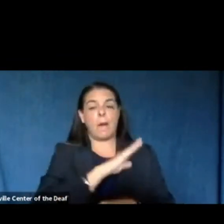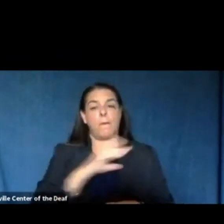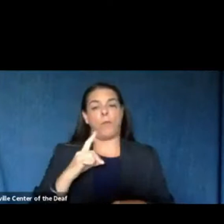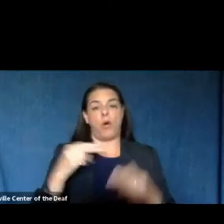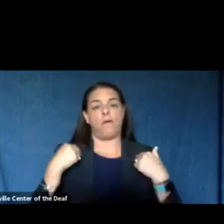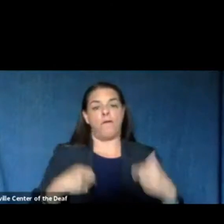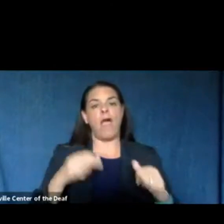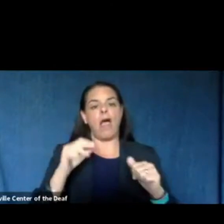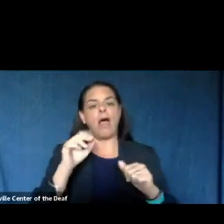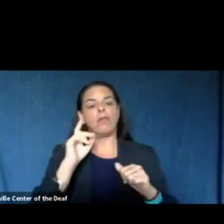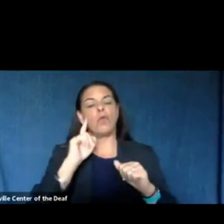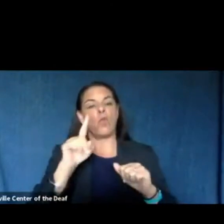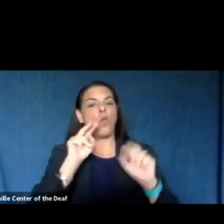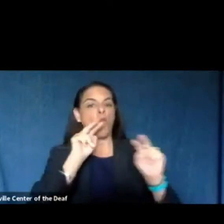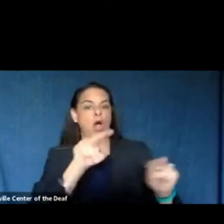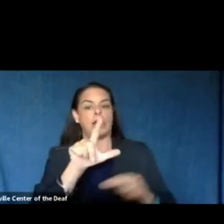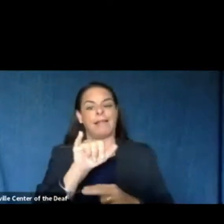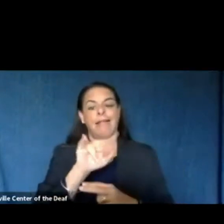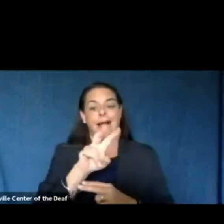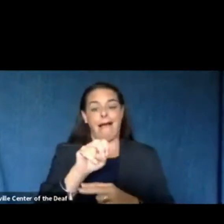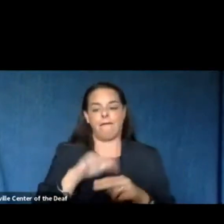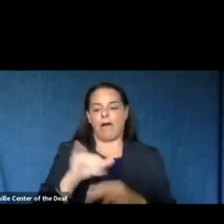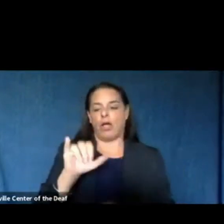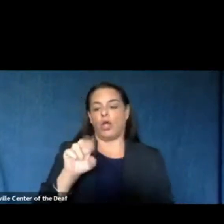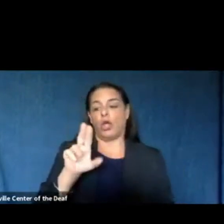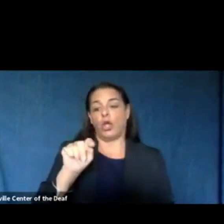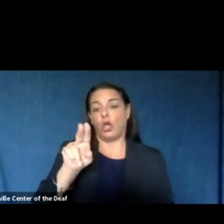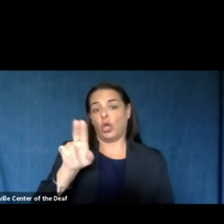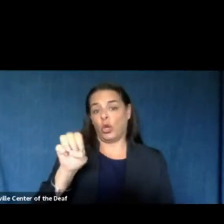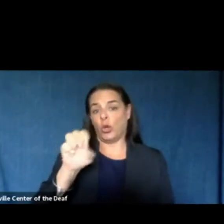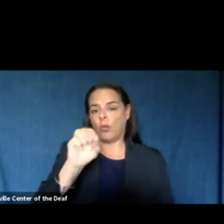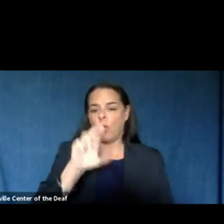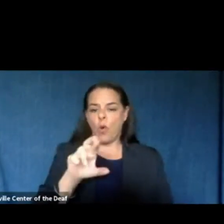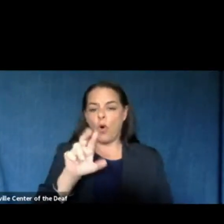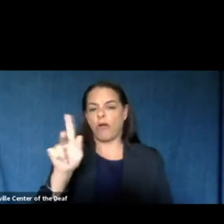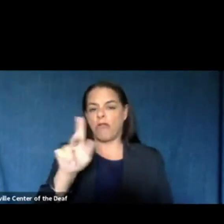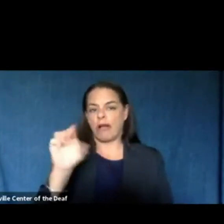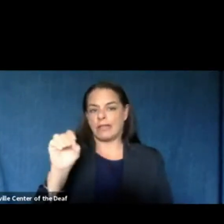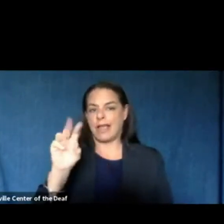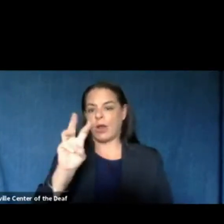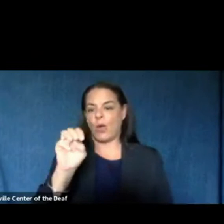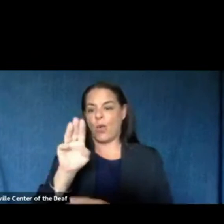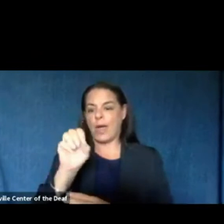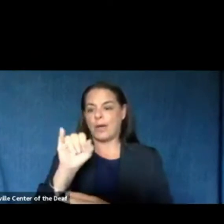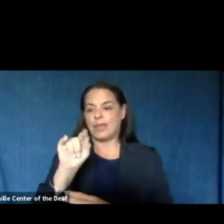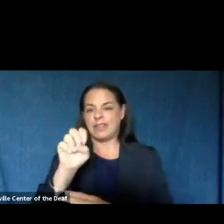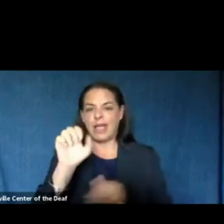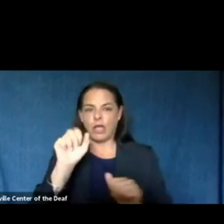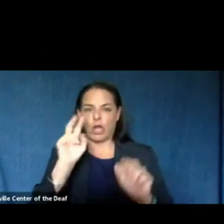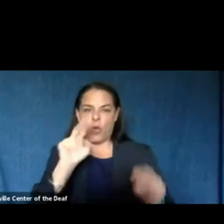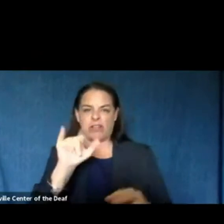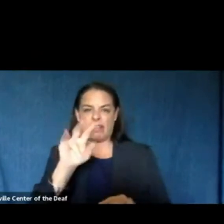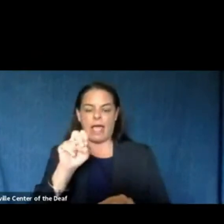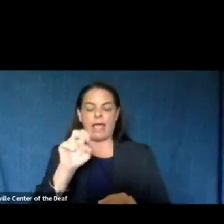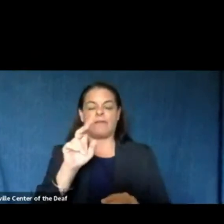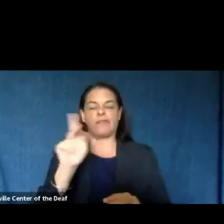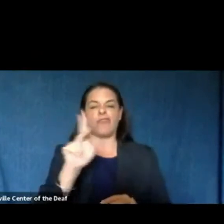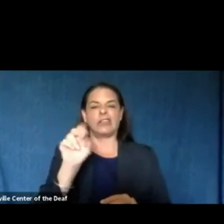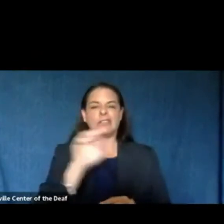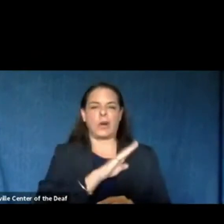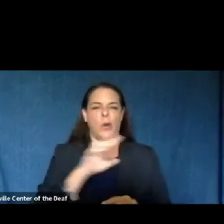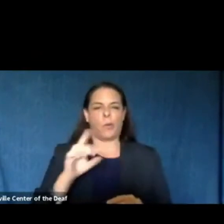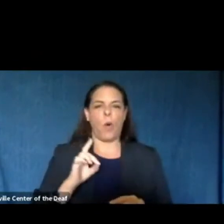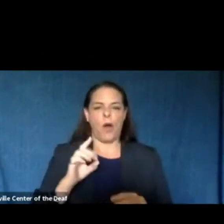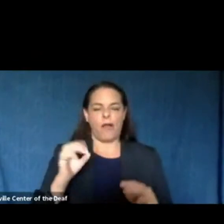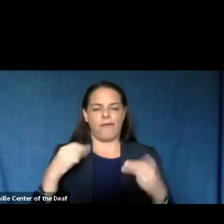public may watch the meeting live on Knox County's YouTube page or the Knox County website. Now we'll move into the local situation.